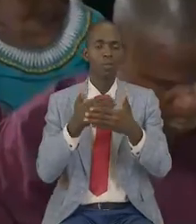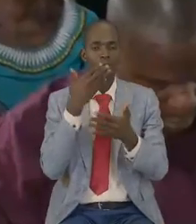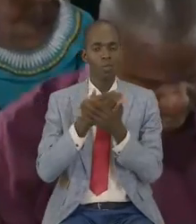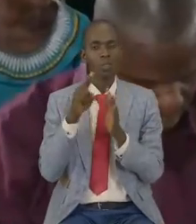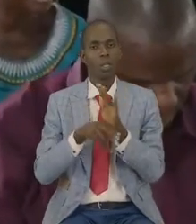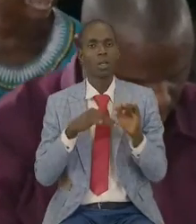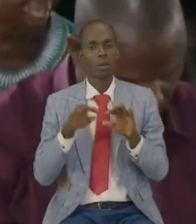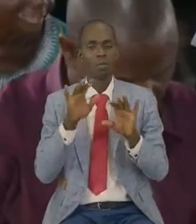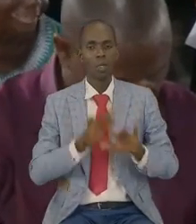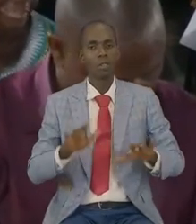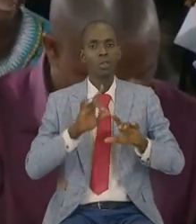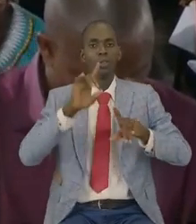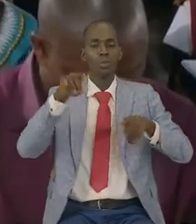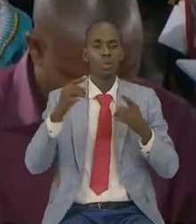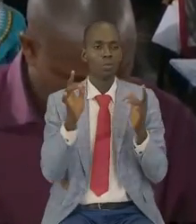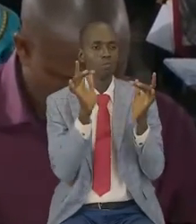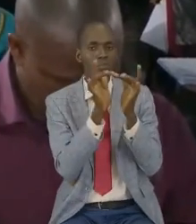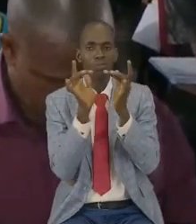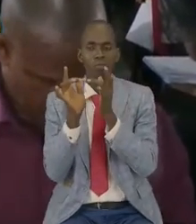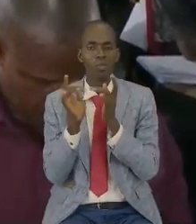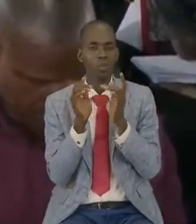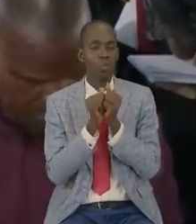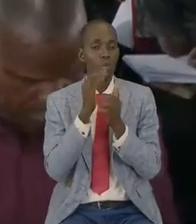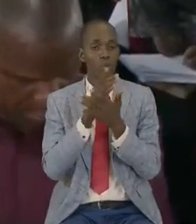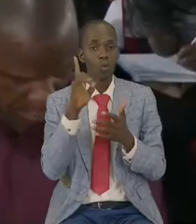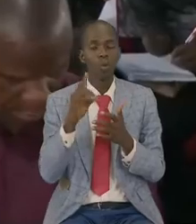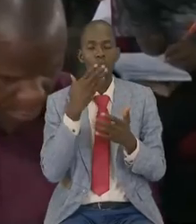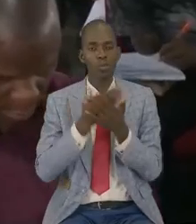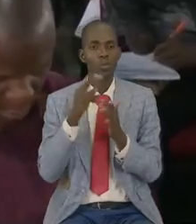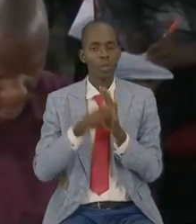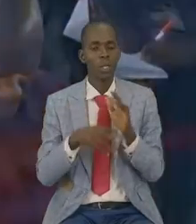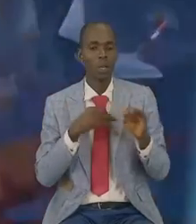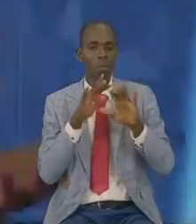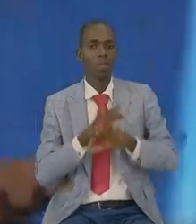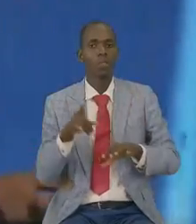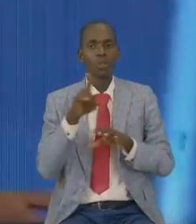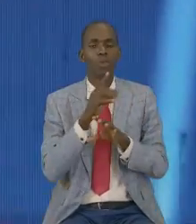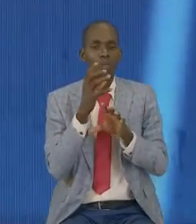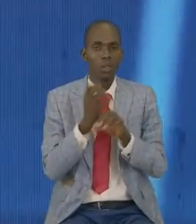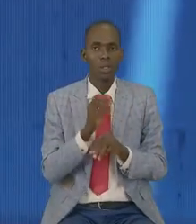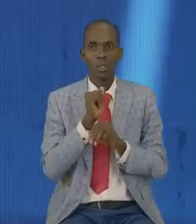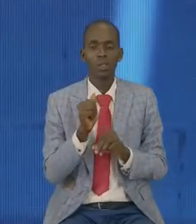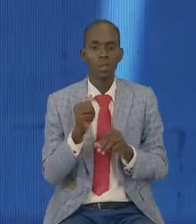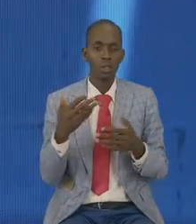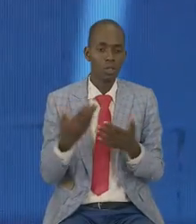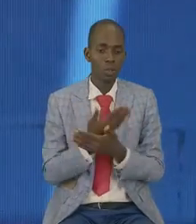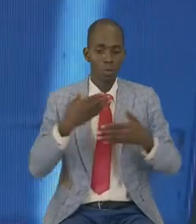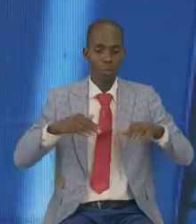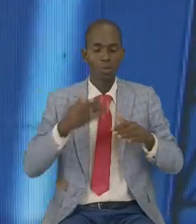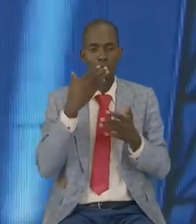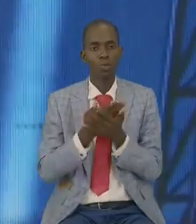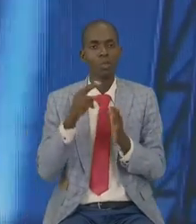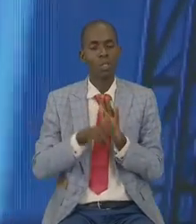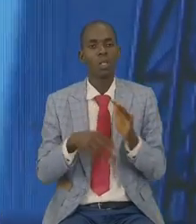mercy. Amen. You get in touch, contact with somebody, goodness and mercy. Amen. You get to a new market, goodness and